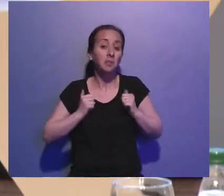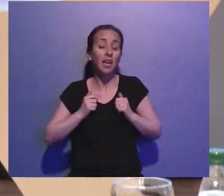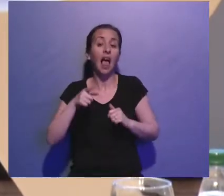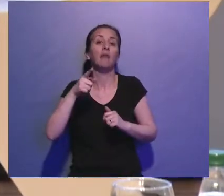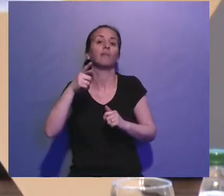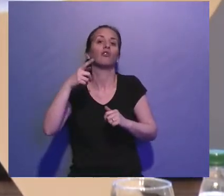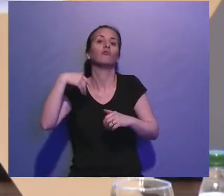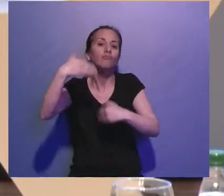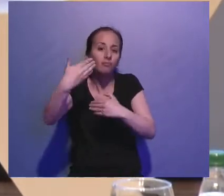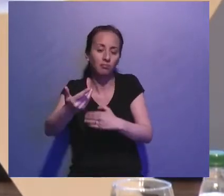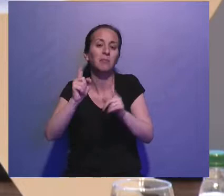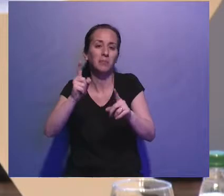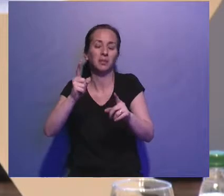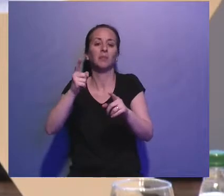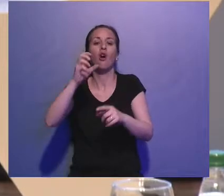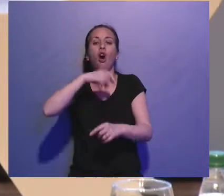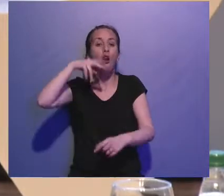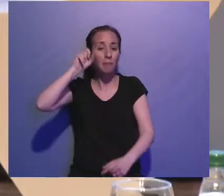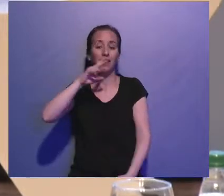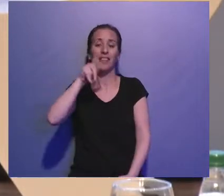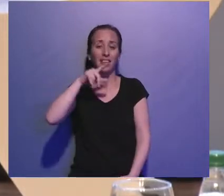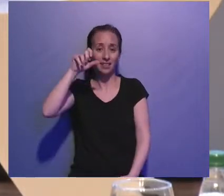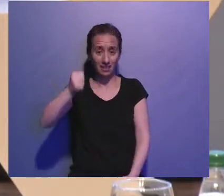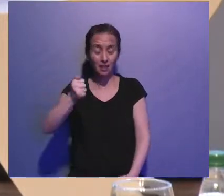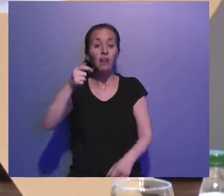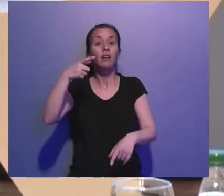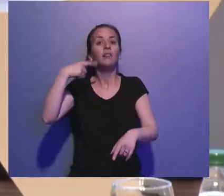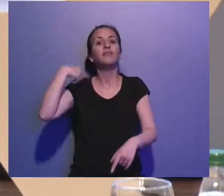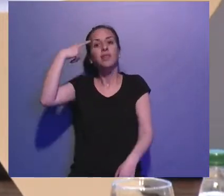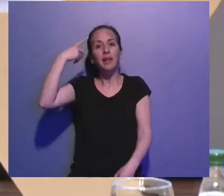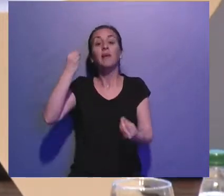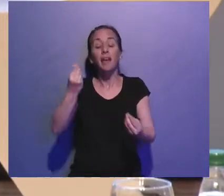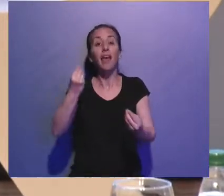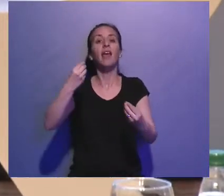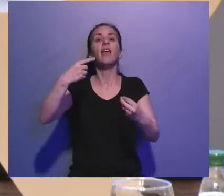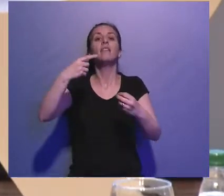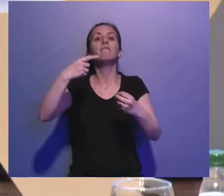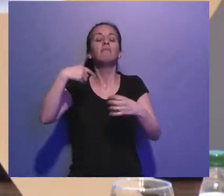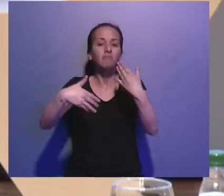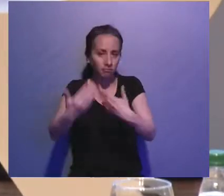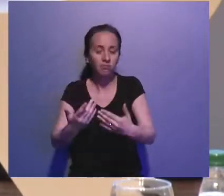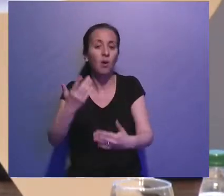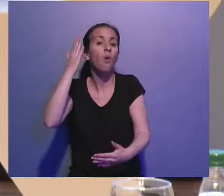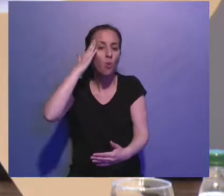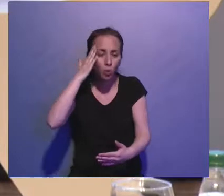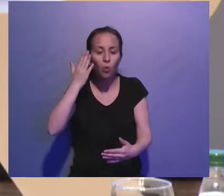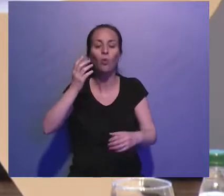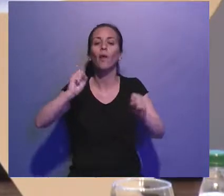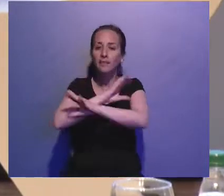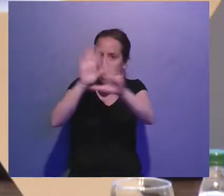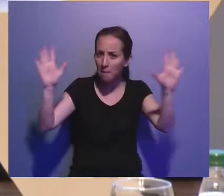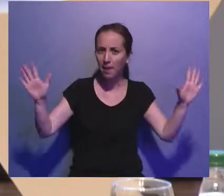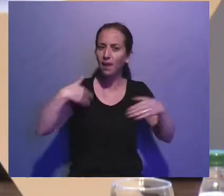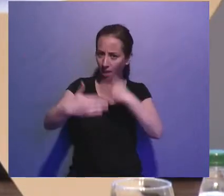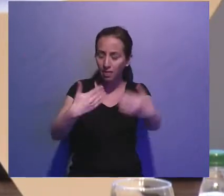by slowly opening relationships to the city and by building a more transparent culture, that city staff